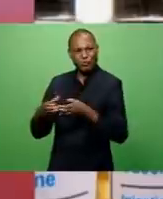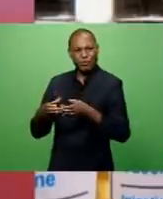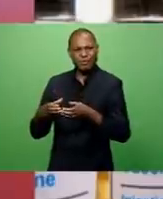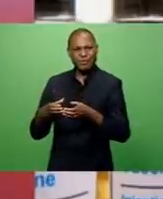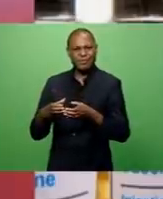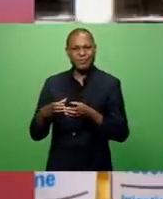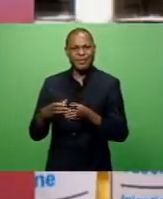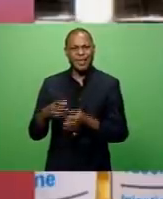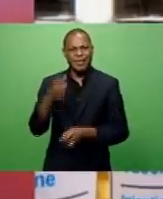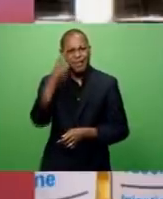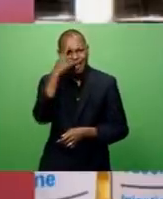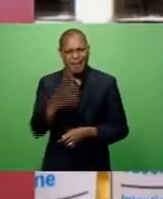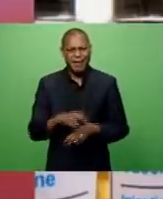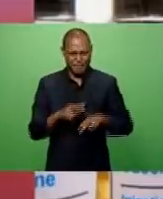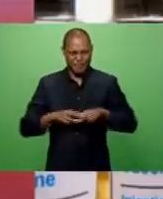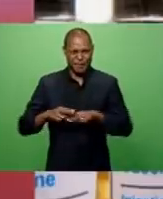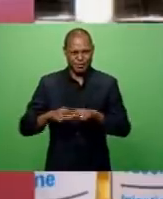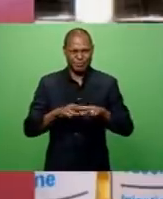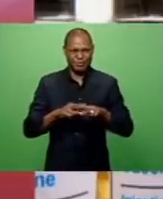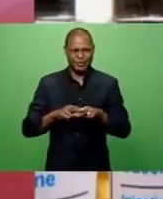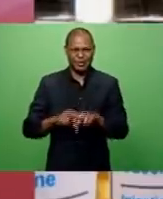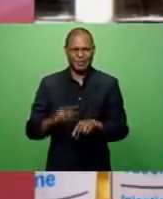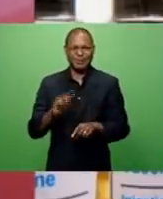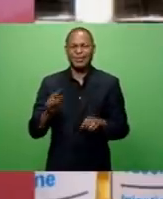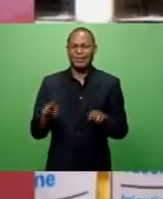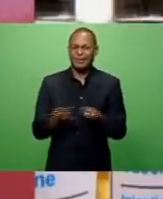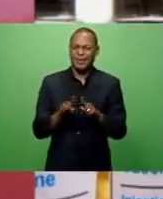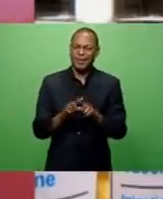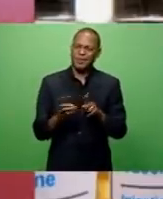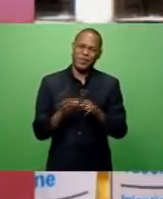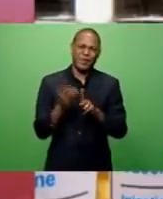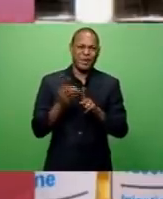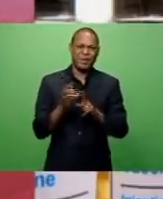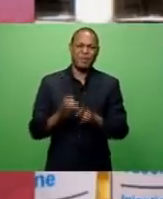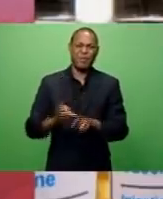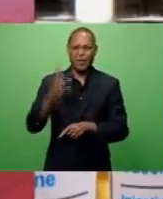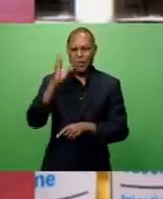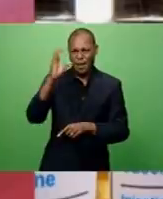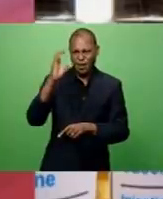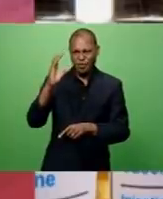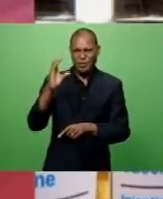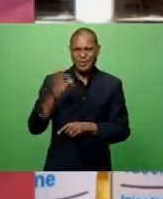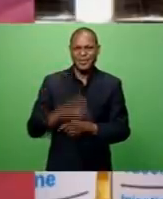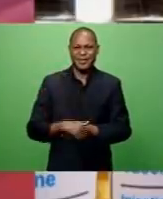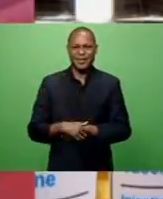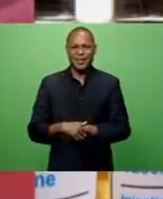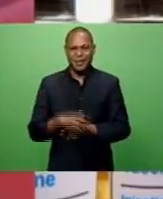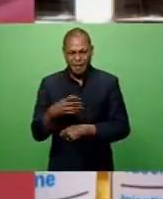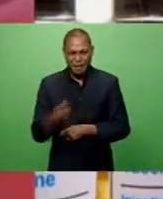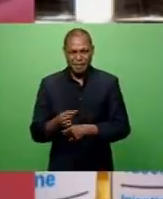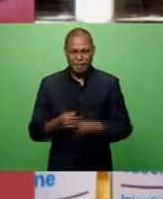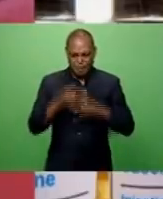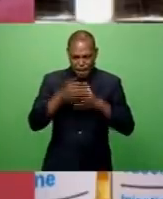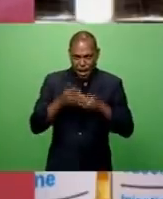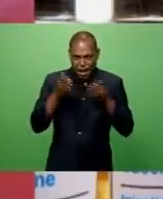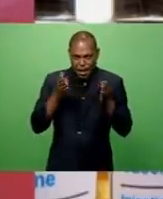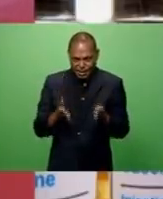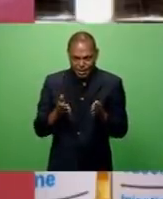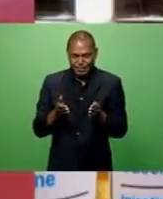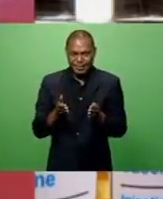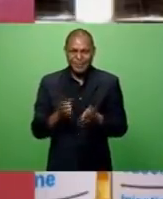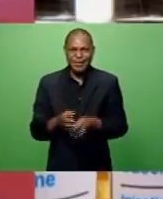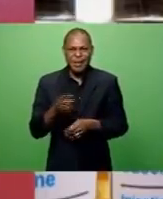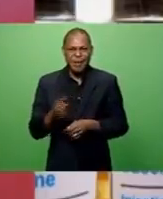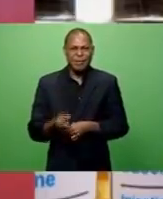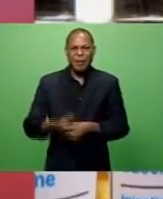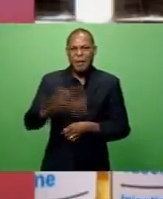initiative. Fiji, like many of our other developing countries around the world, are beginning to get the initial batch that will cover at least